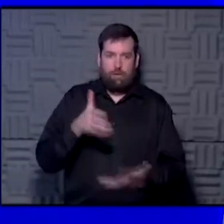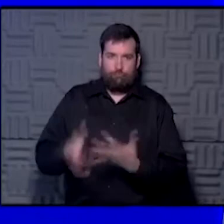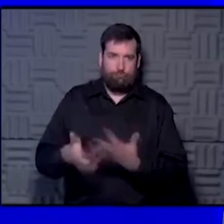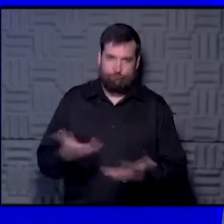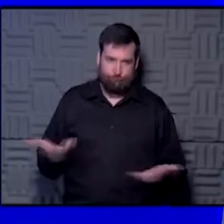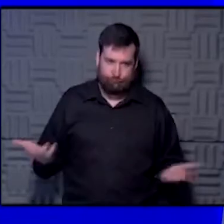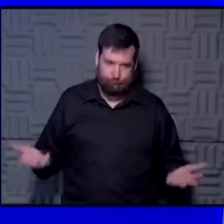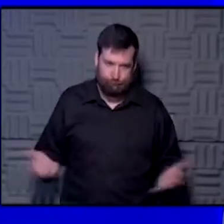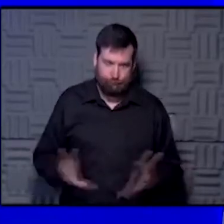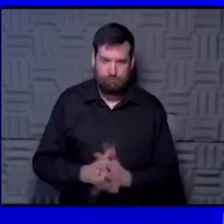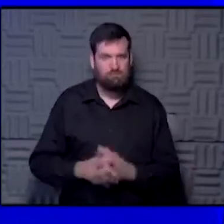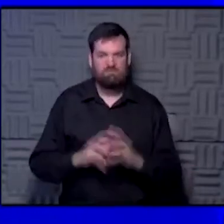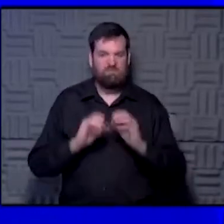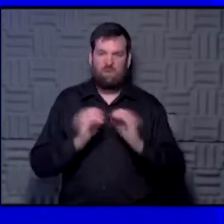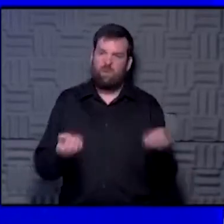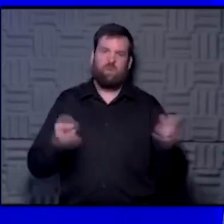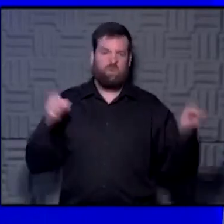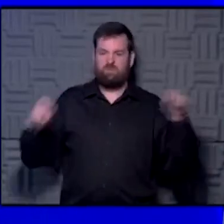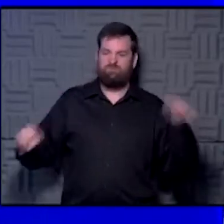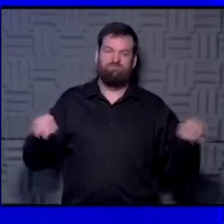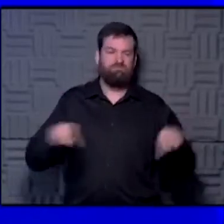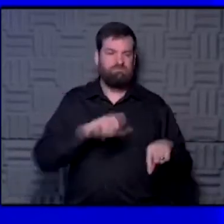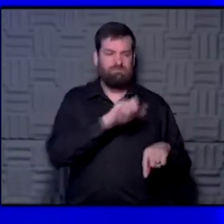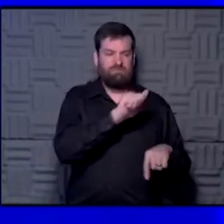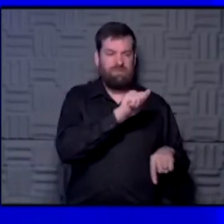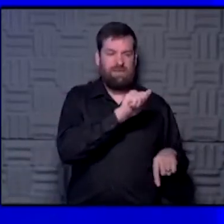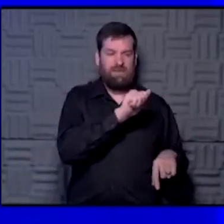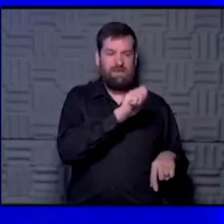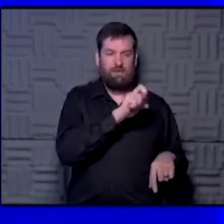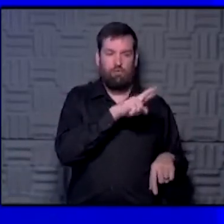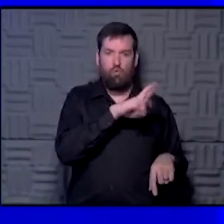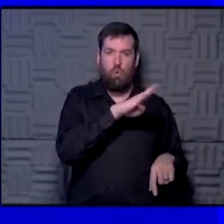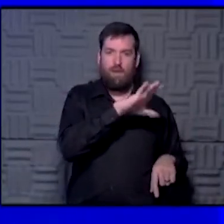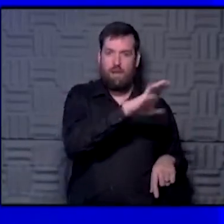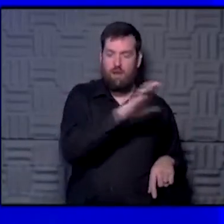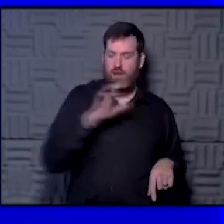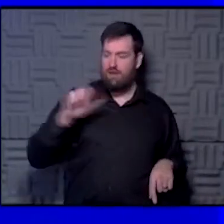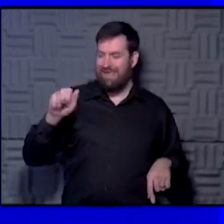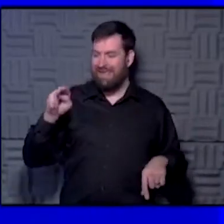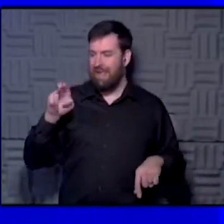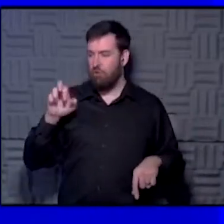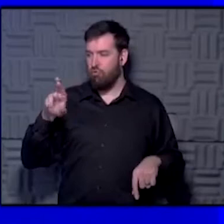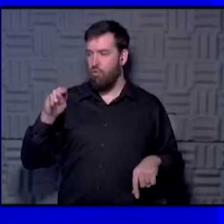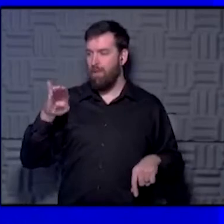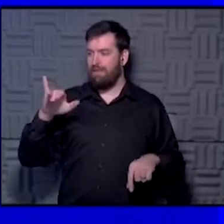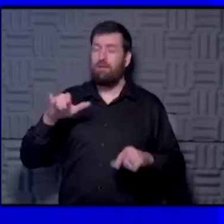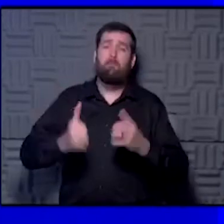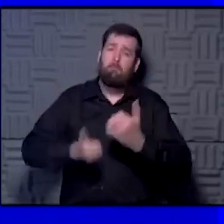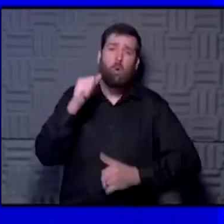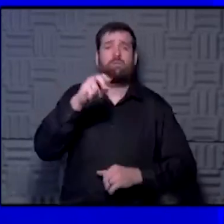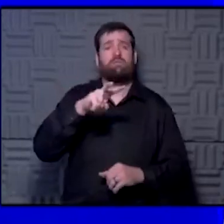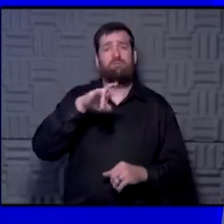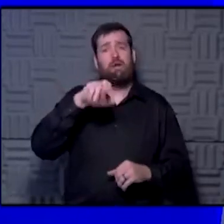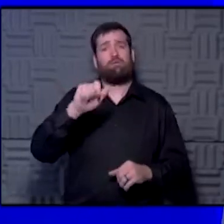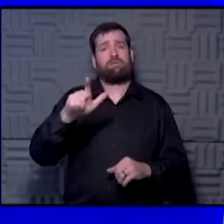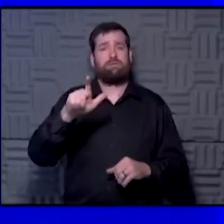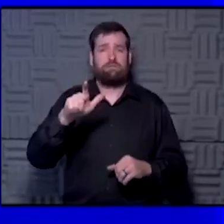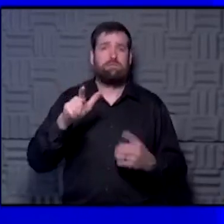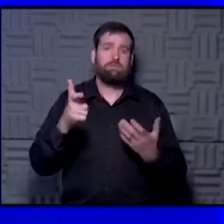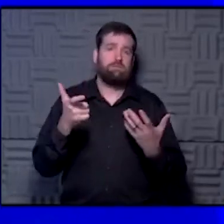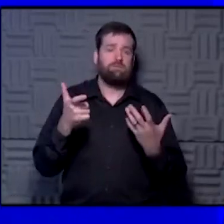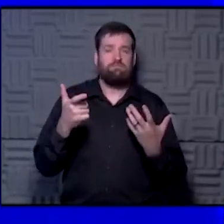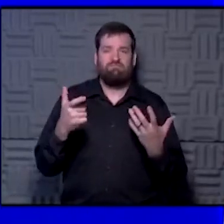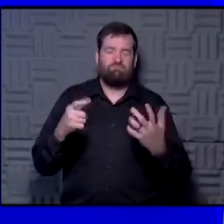There's really no distinction between aerobic and anaerobic and again, that's for most viral infections because they are